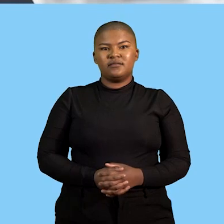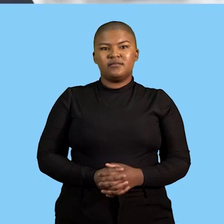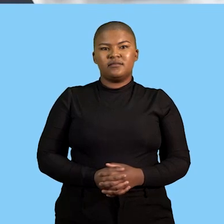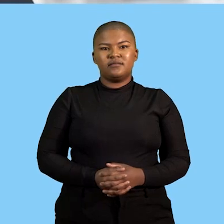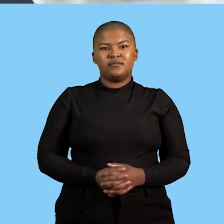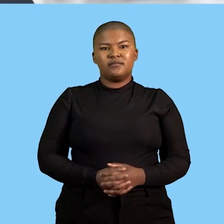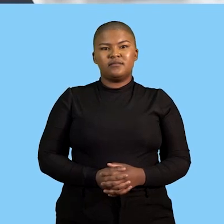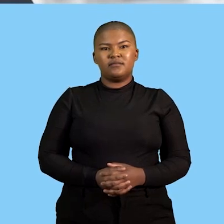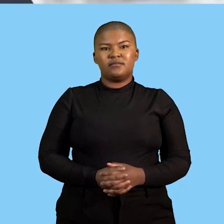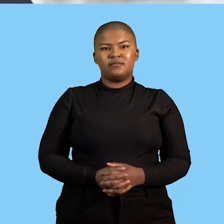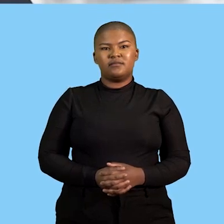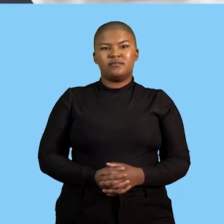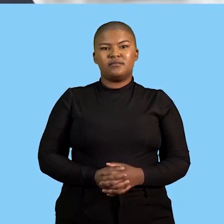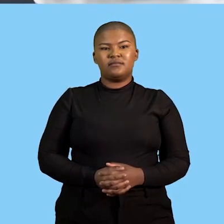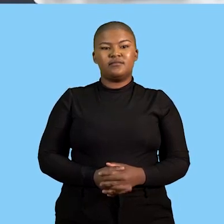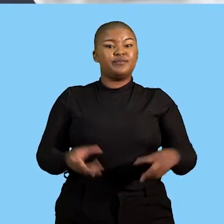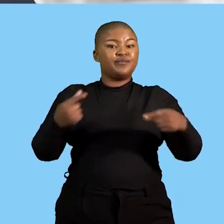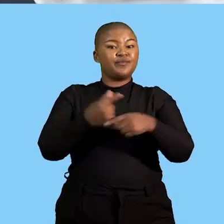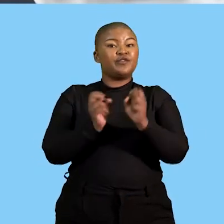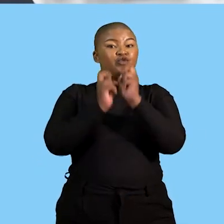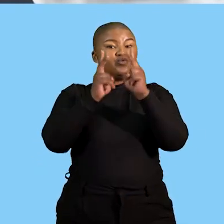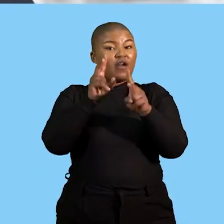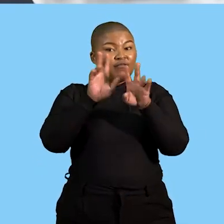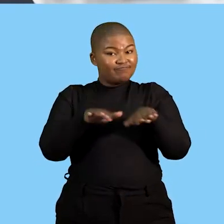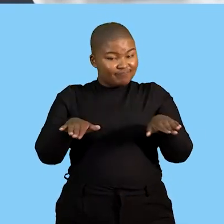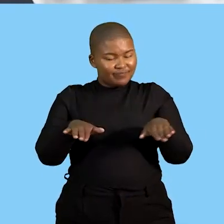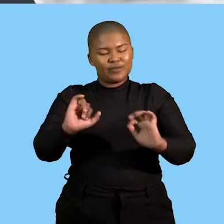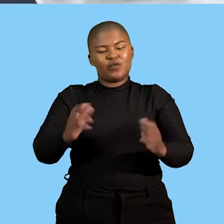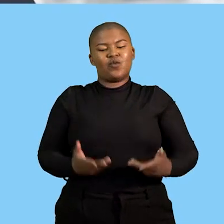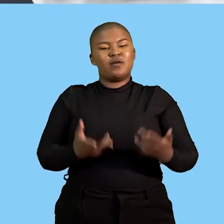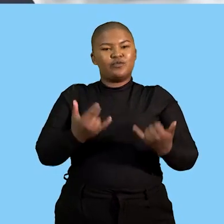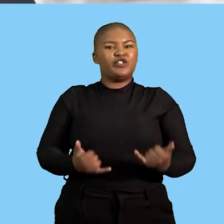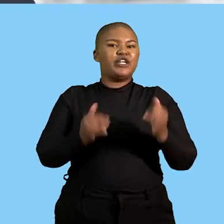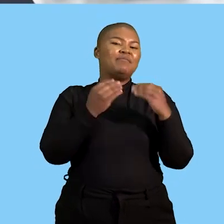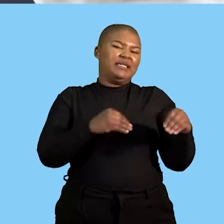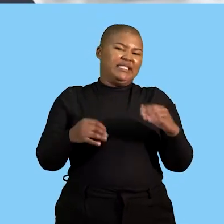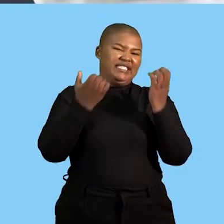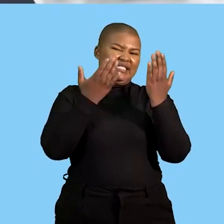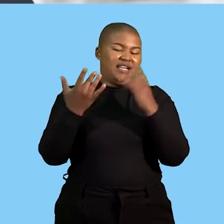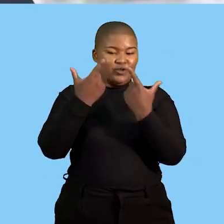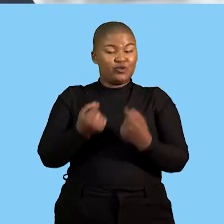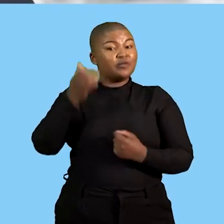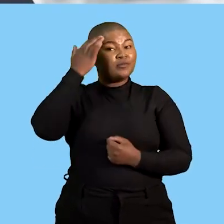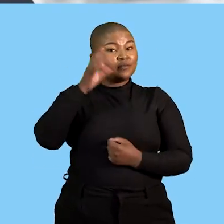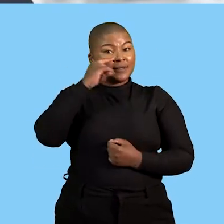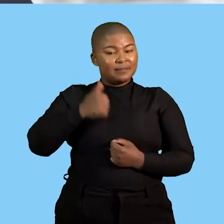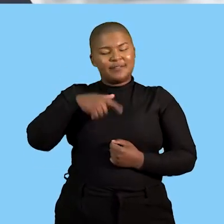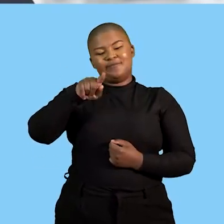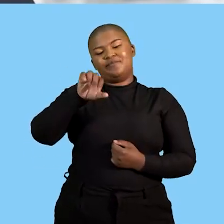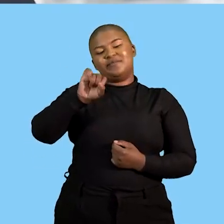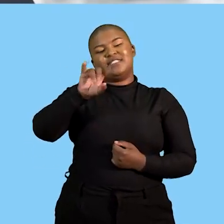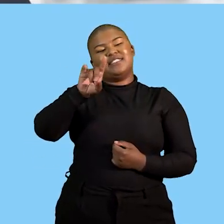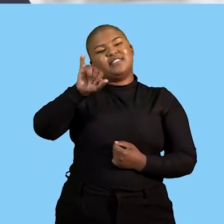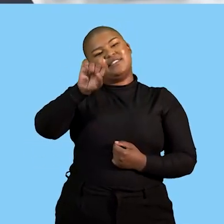Good day, grade 12 learners. Welcome to today's business studies lesson. My name is Tiriso Tlhaka, and we'll be looking into assessing